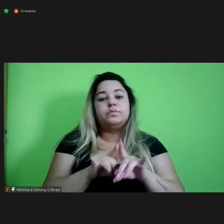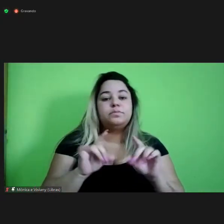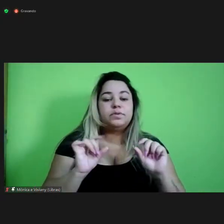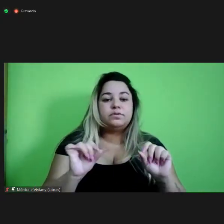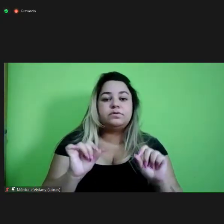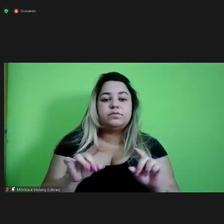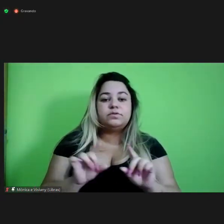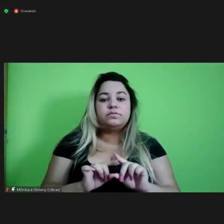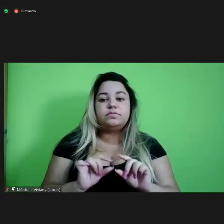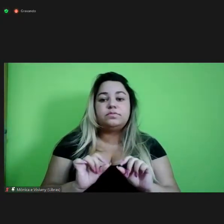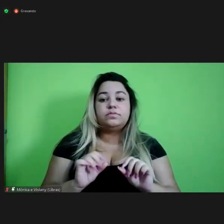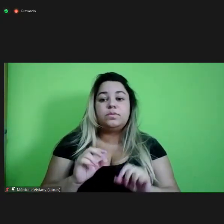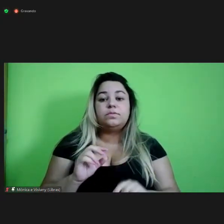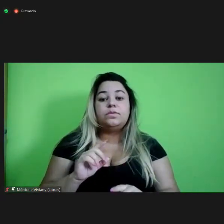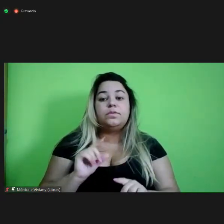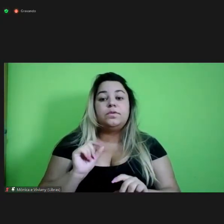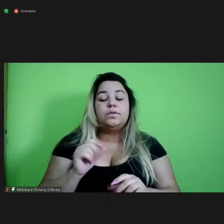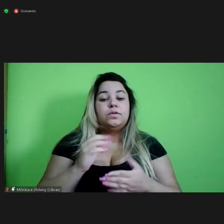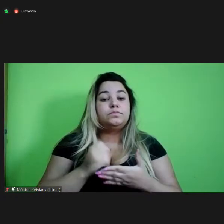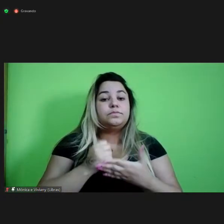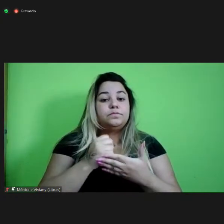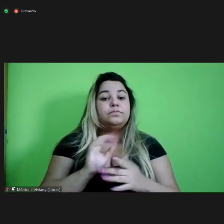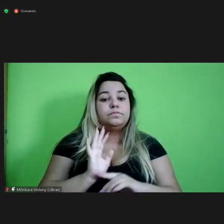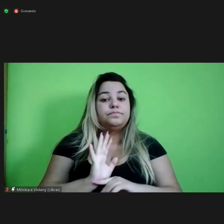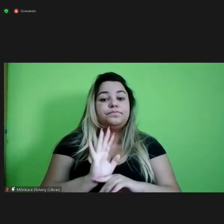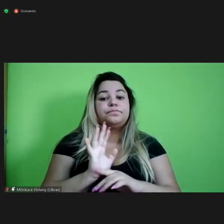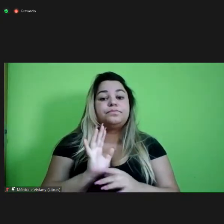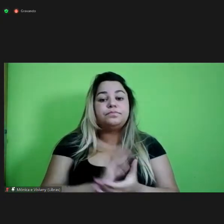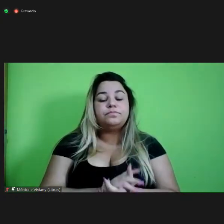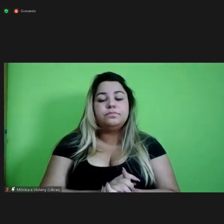E10 and contribute.